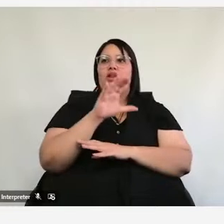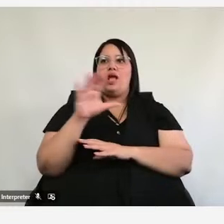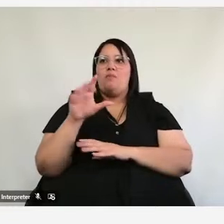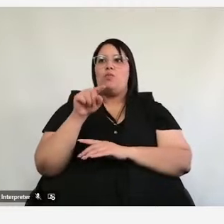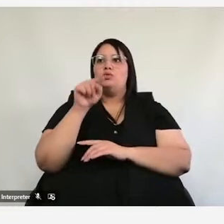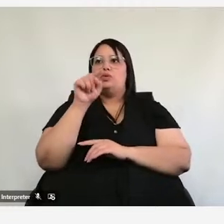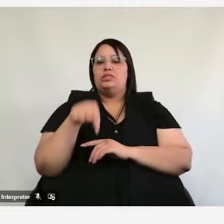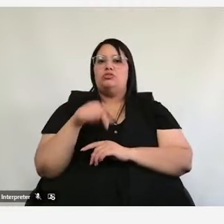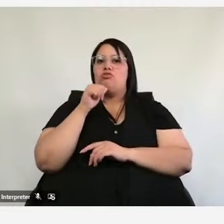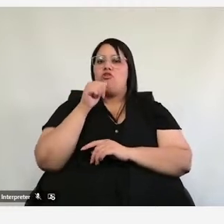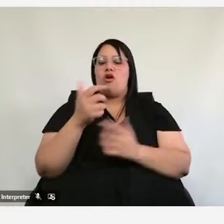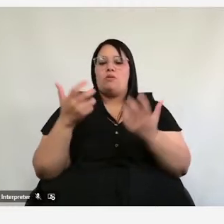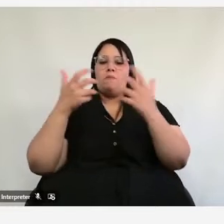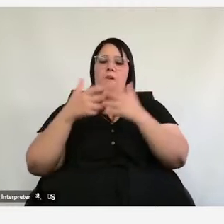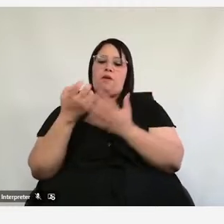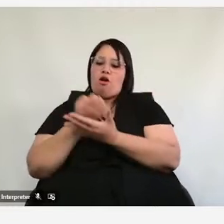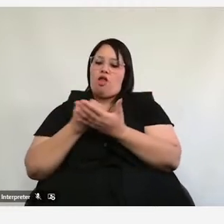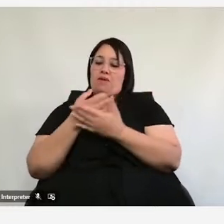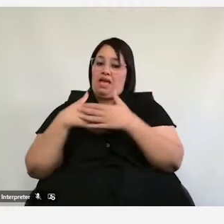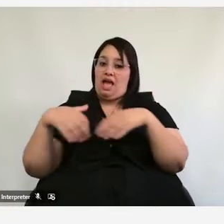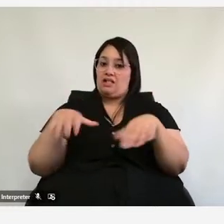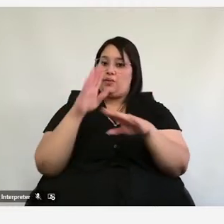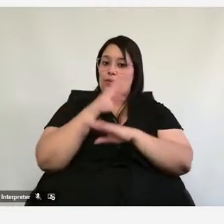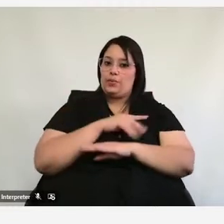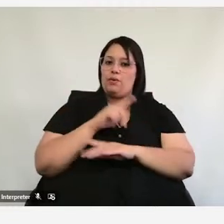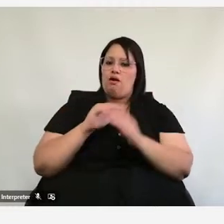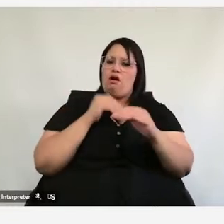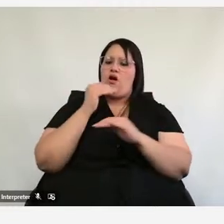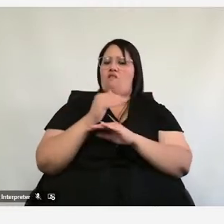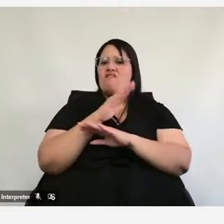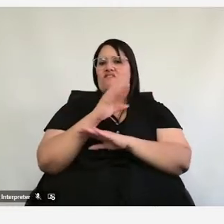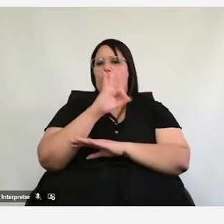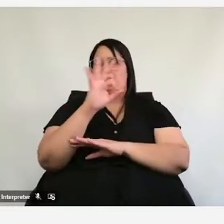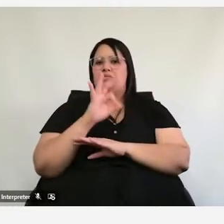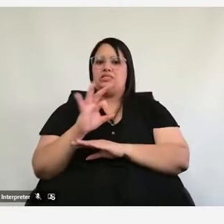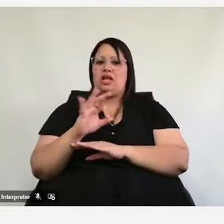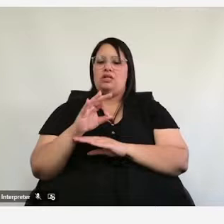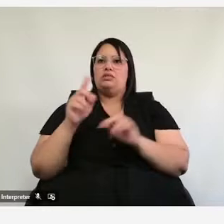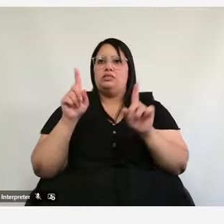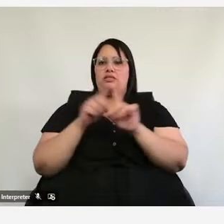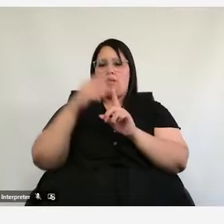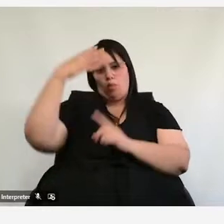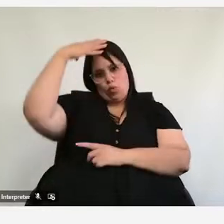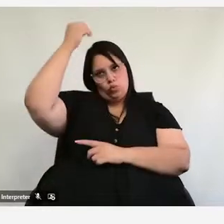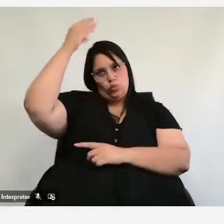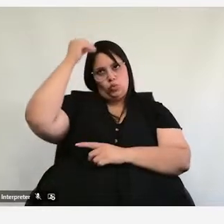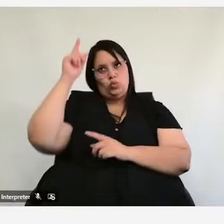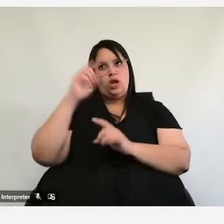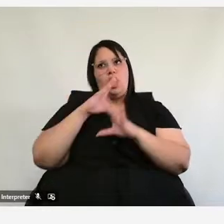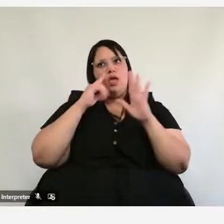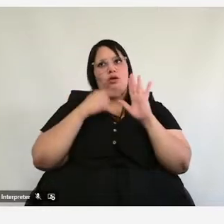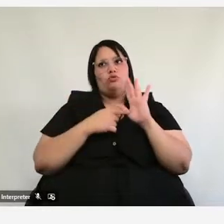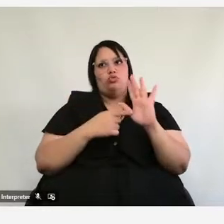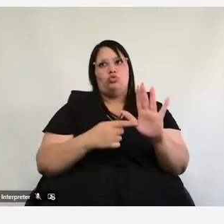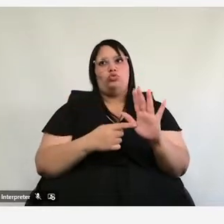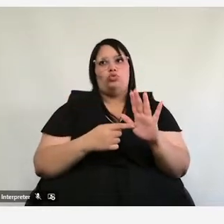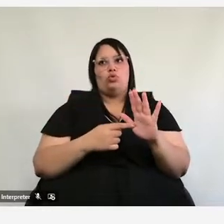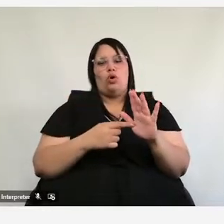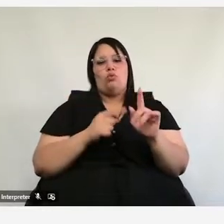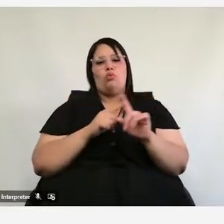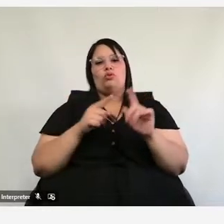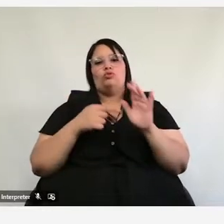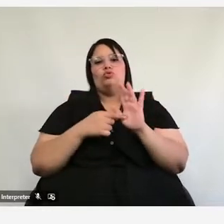are not economically active is more than half of the population of Lesotho. This clearly shows that we have a serious crisis